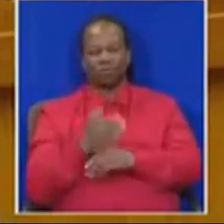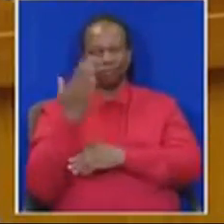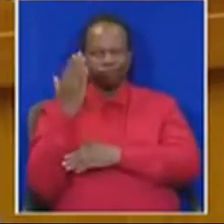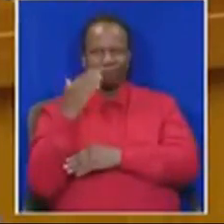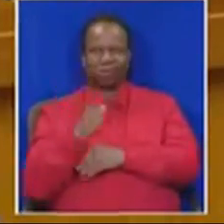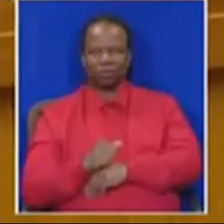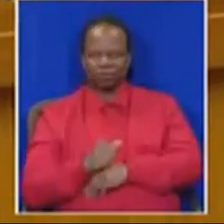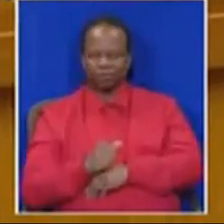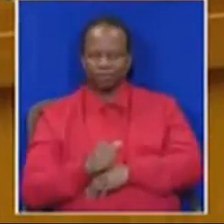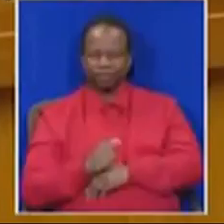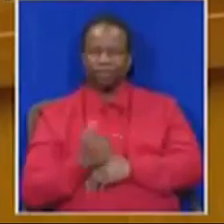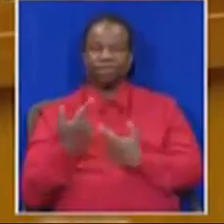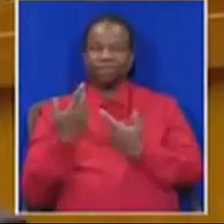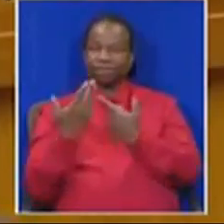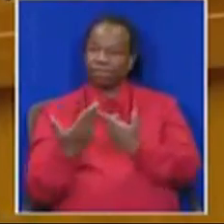This